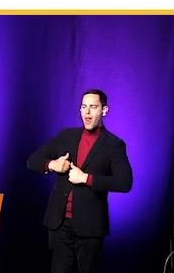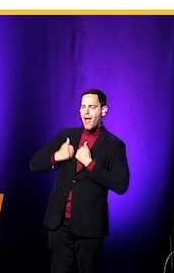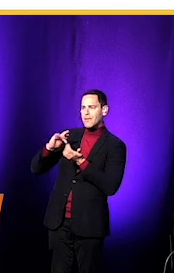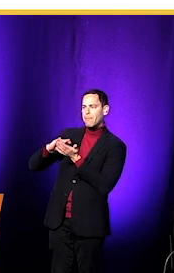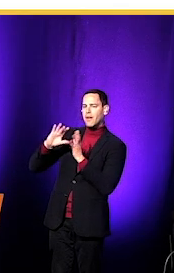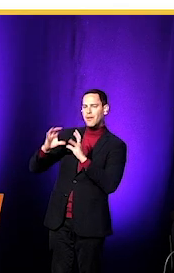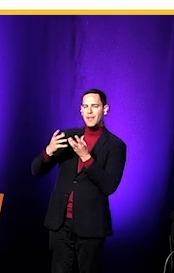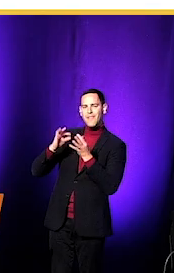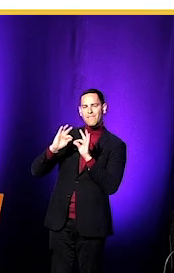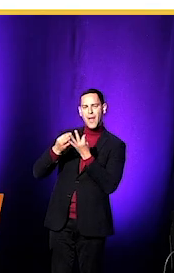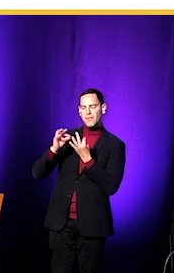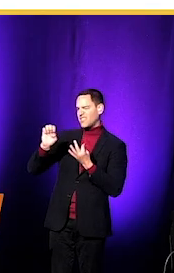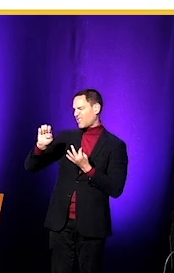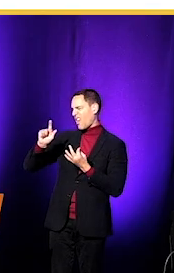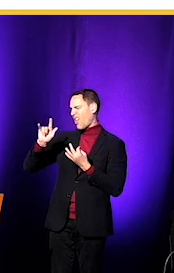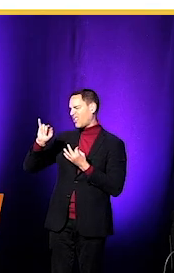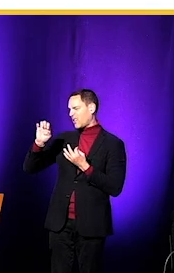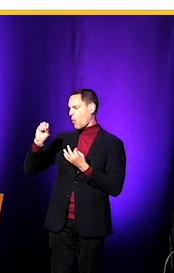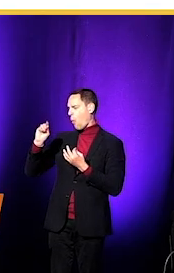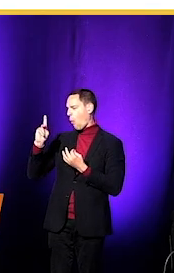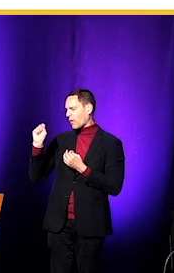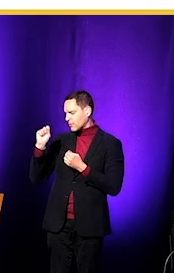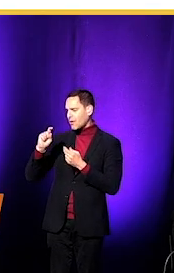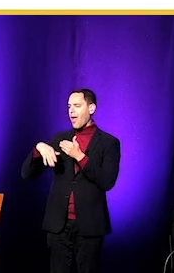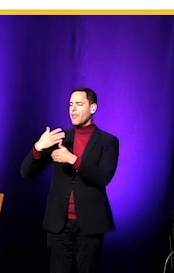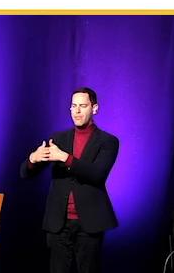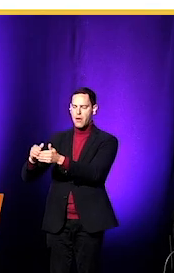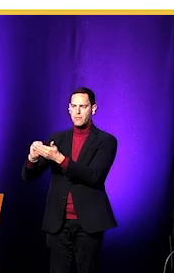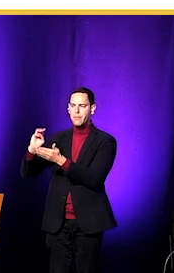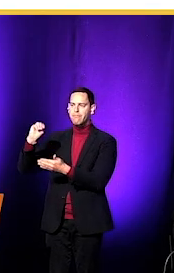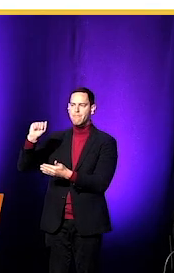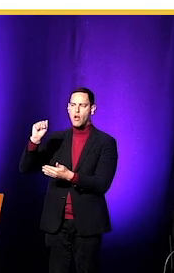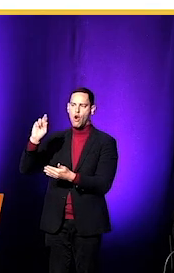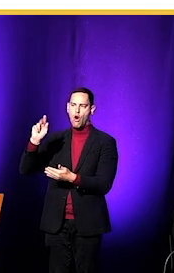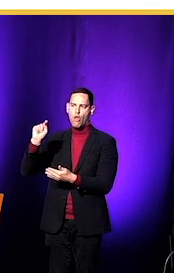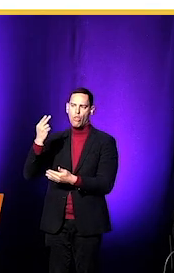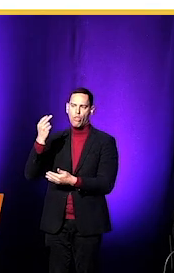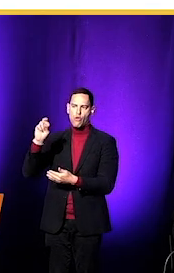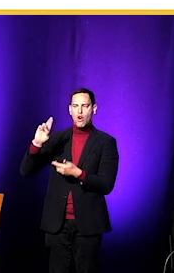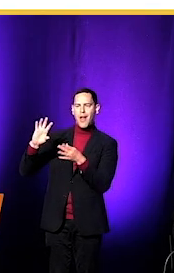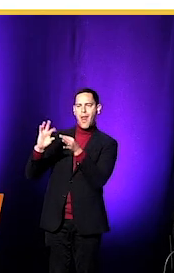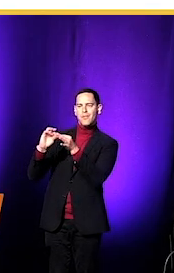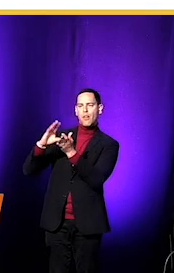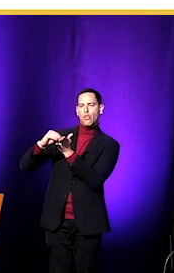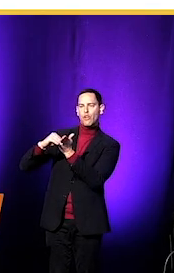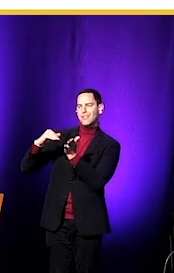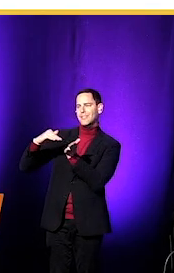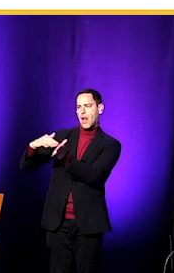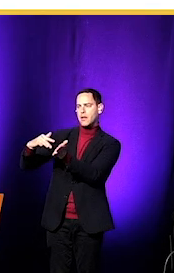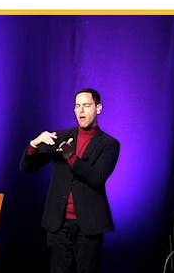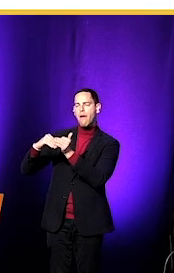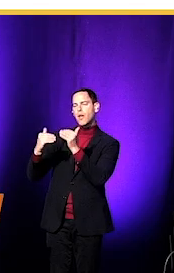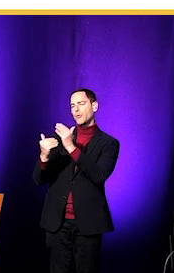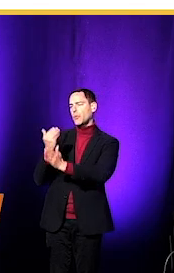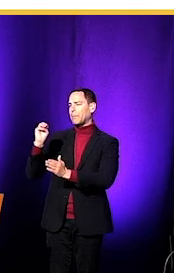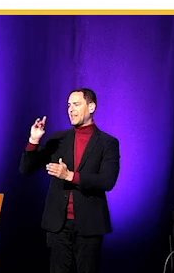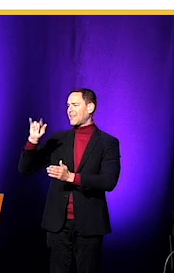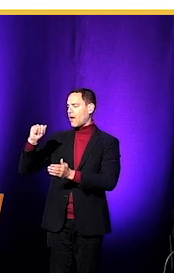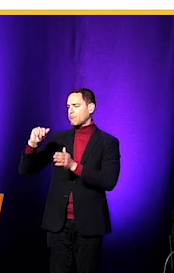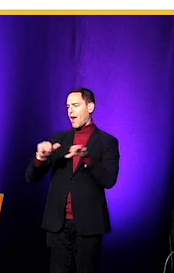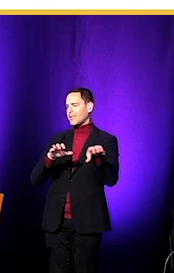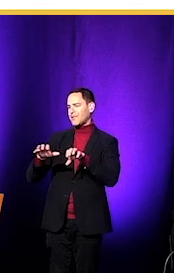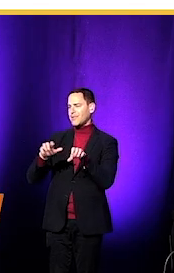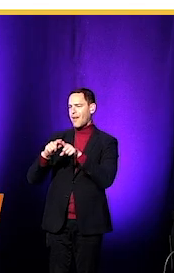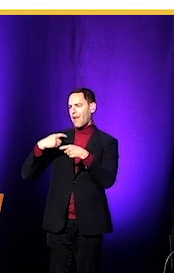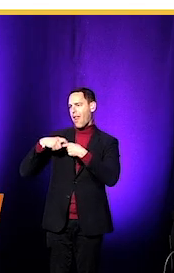Ellie Oakes, and subsequently in our MacArthur Connected Learning study of the new media practices of Latinx families. These